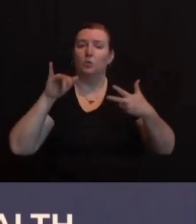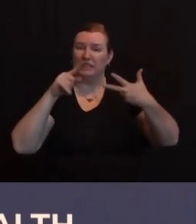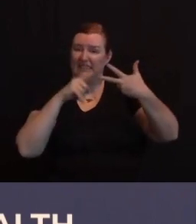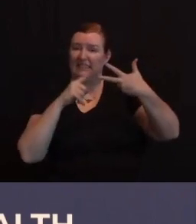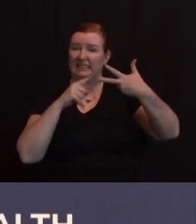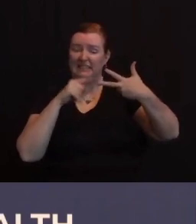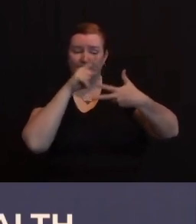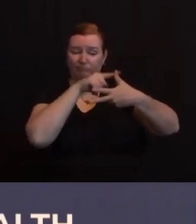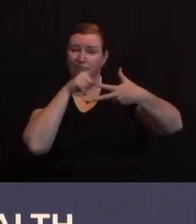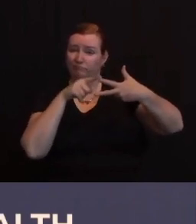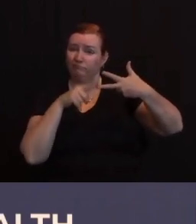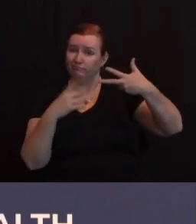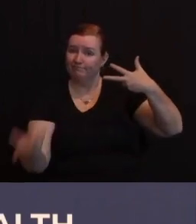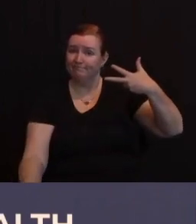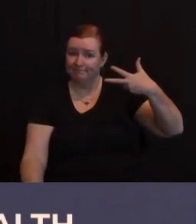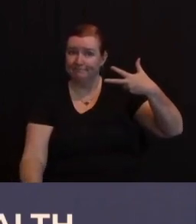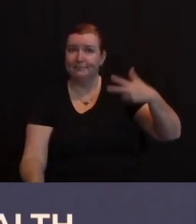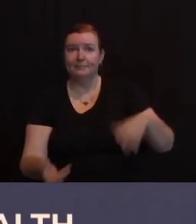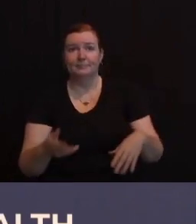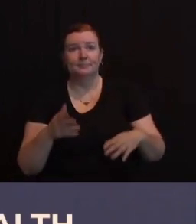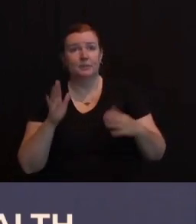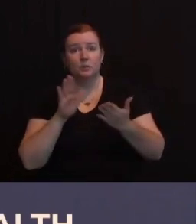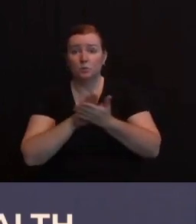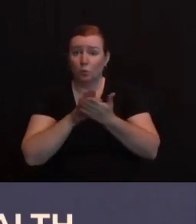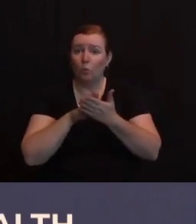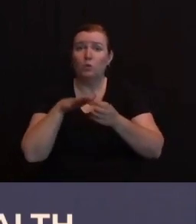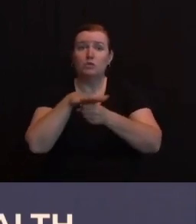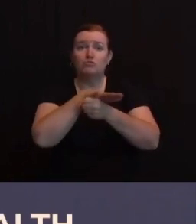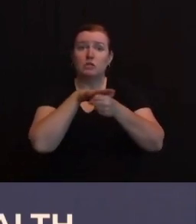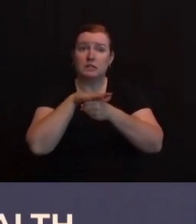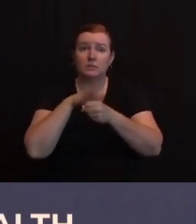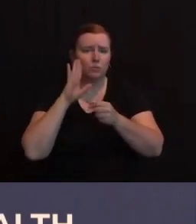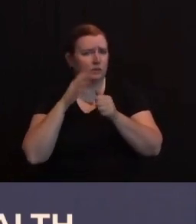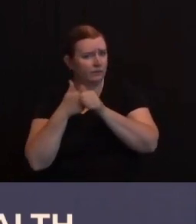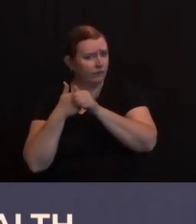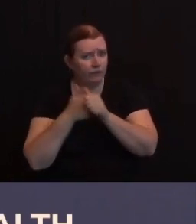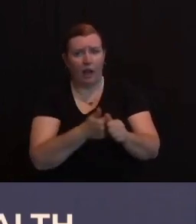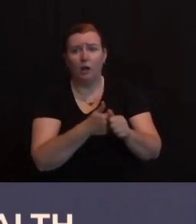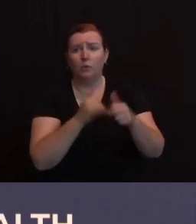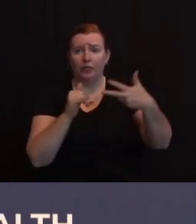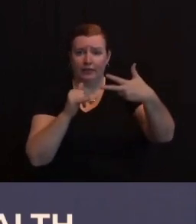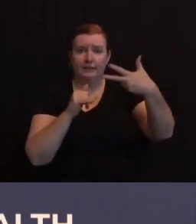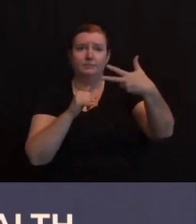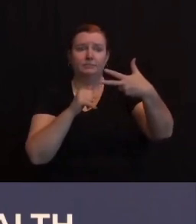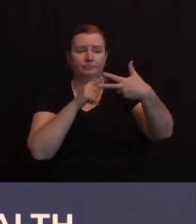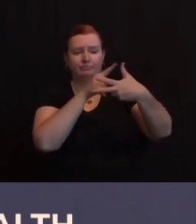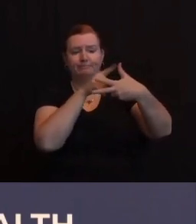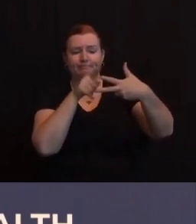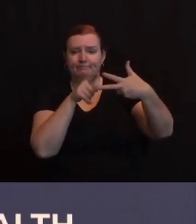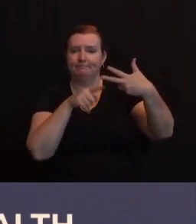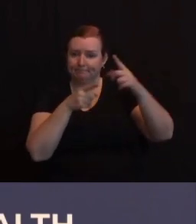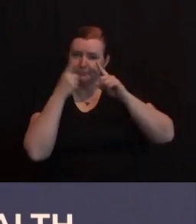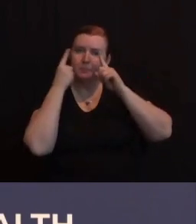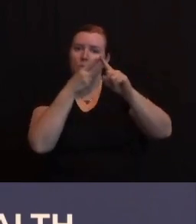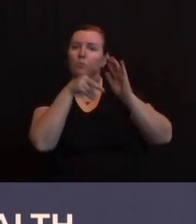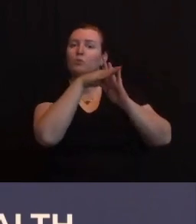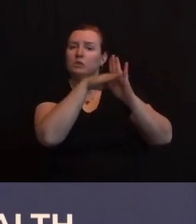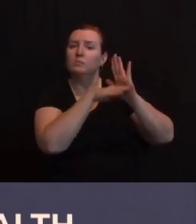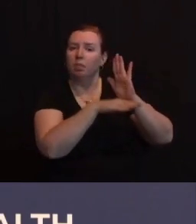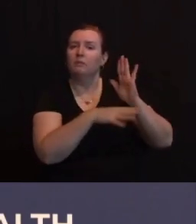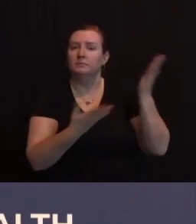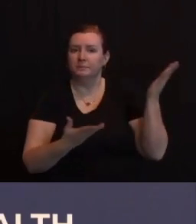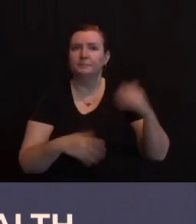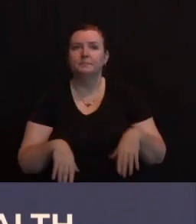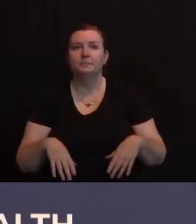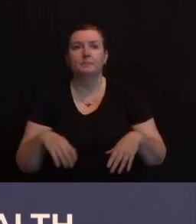their plans. And as we've said many times, just as when we closed, we asked each district to we gave the broad parameters, they